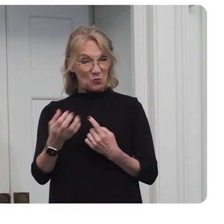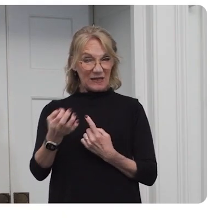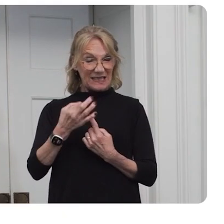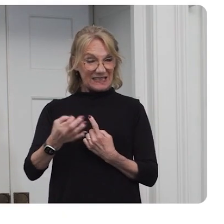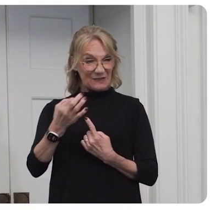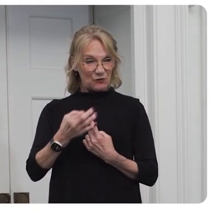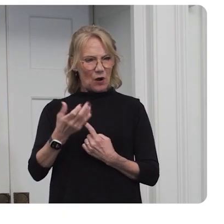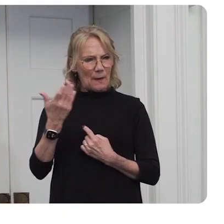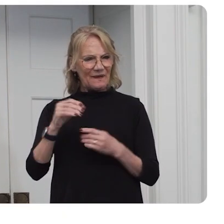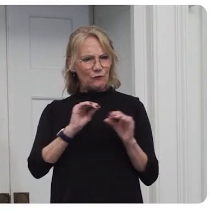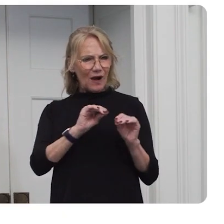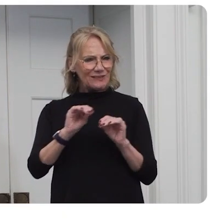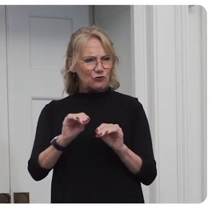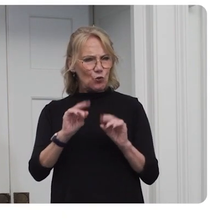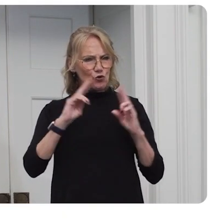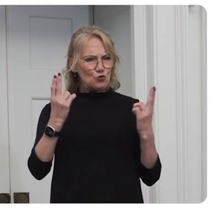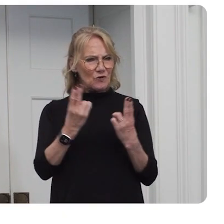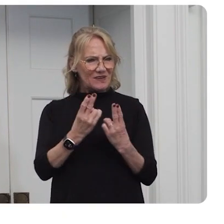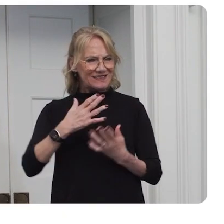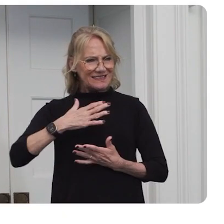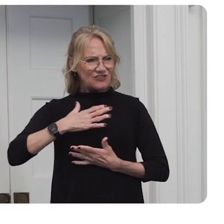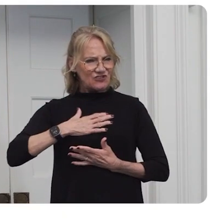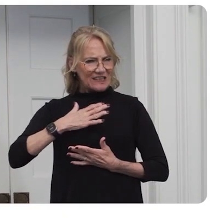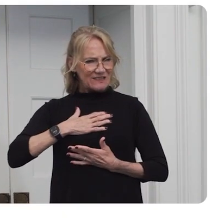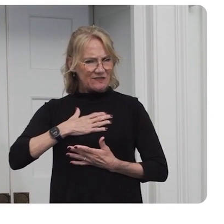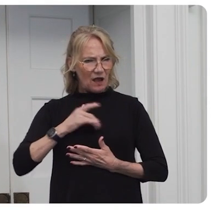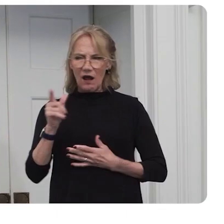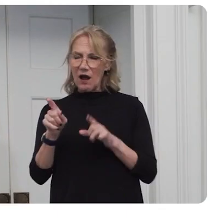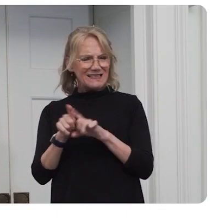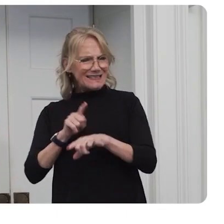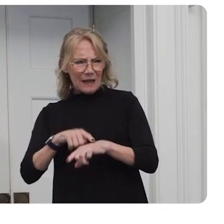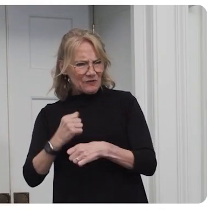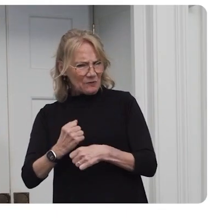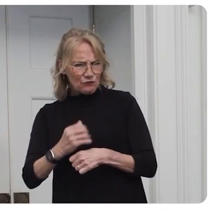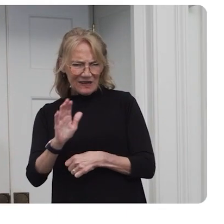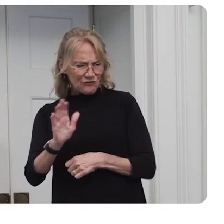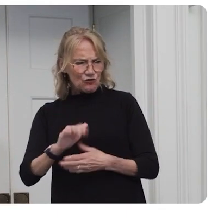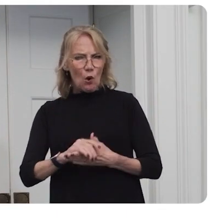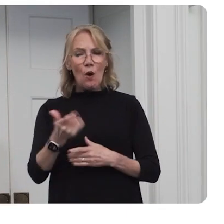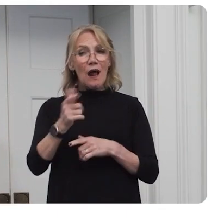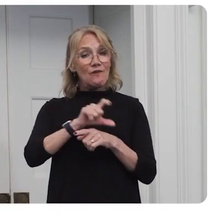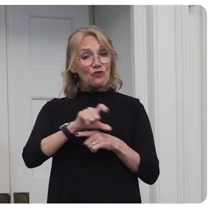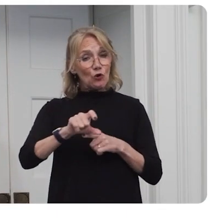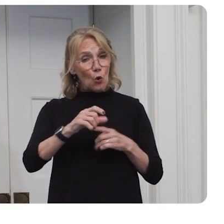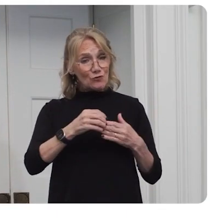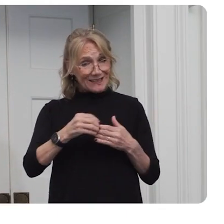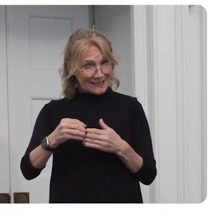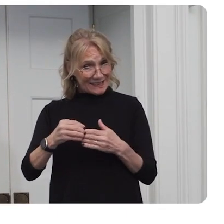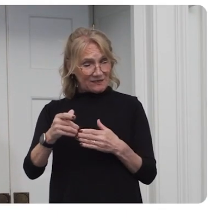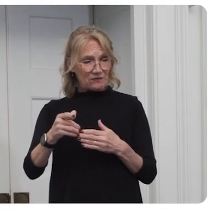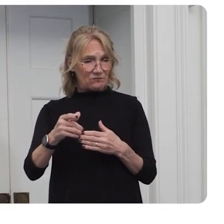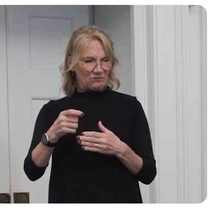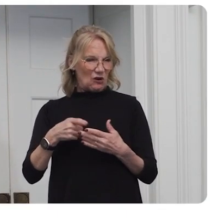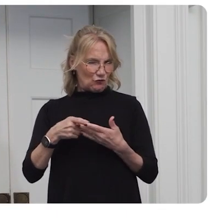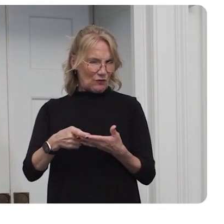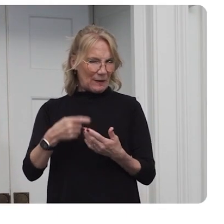Yeah. I used to teach at the University of Chester, but not when Grace was there. And I think that, yeah, the course leader